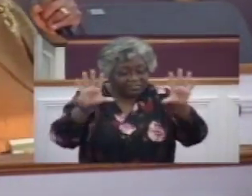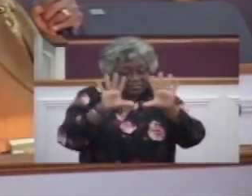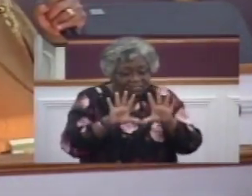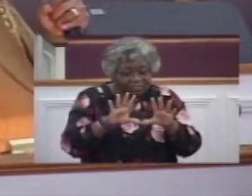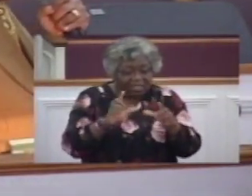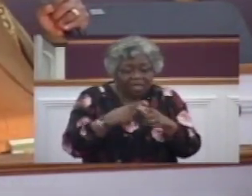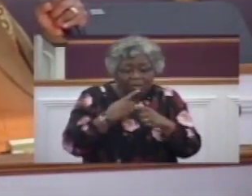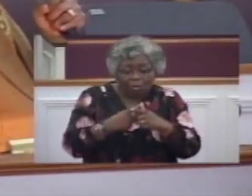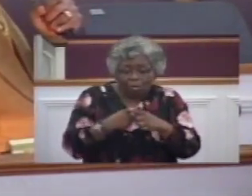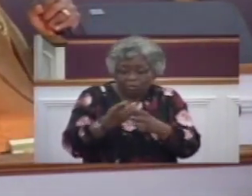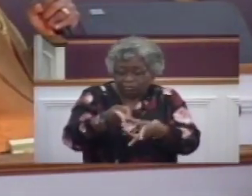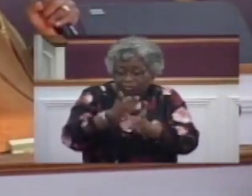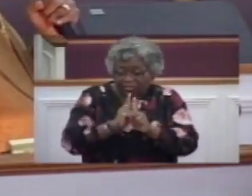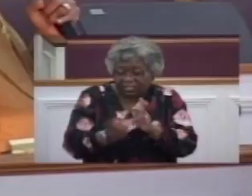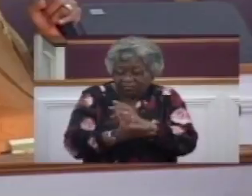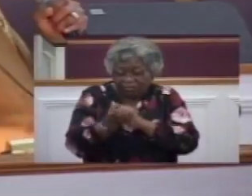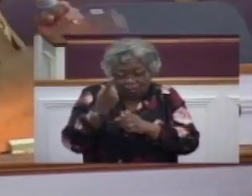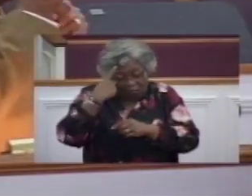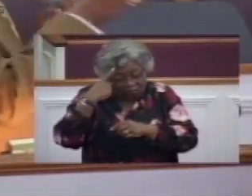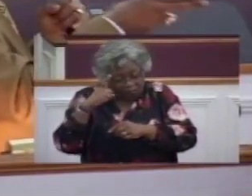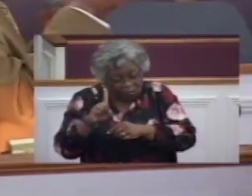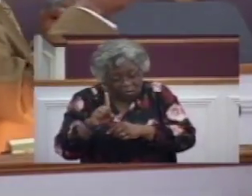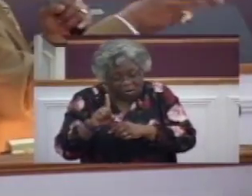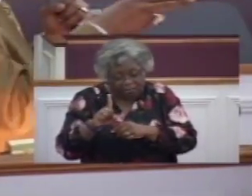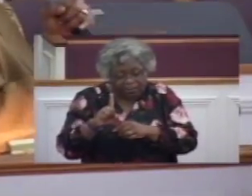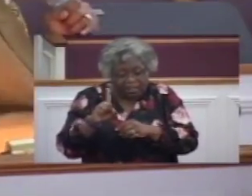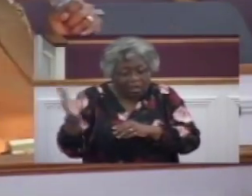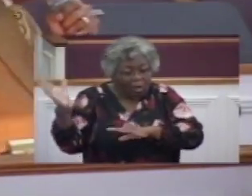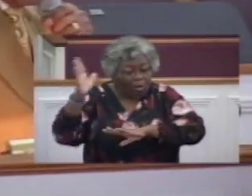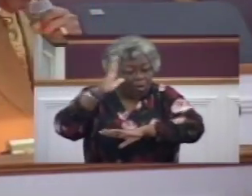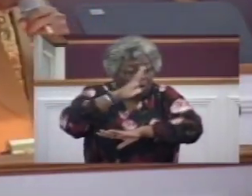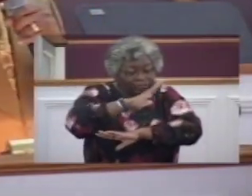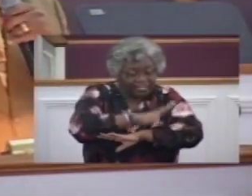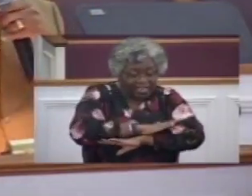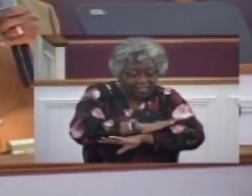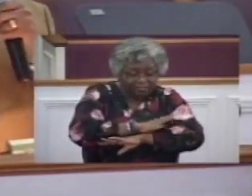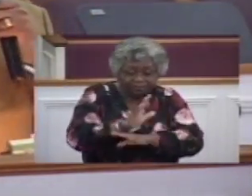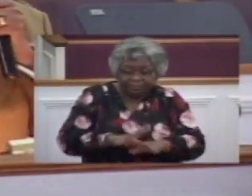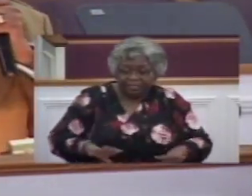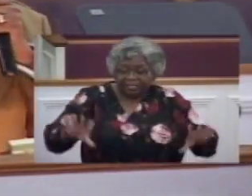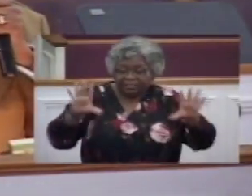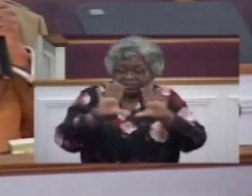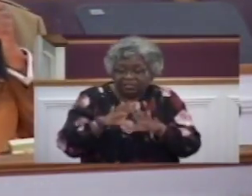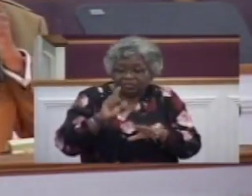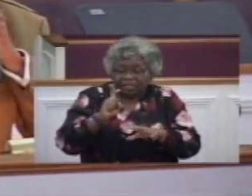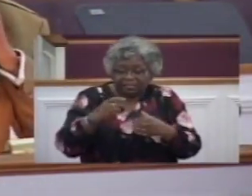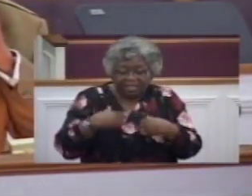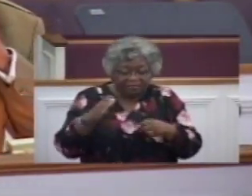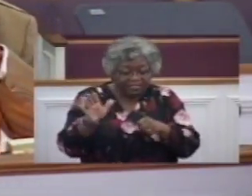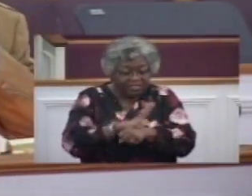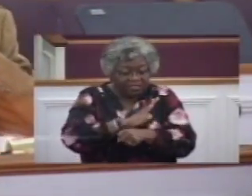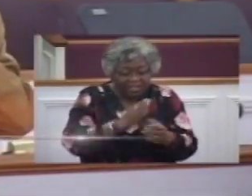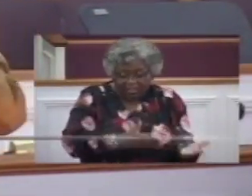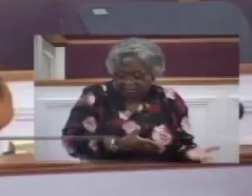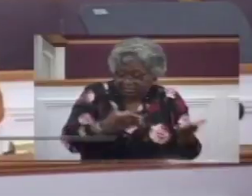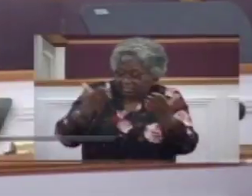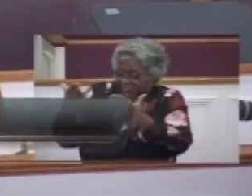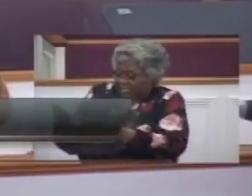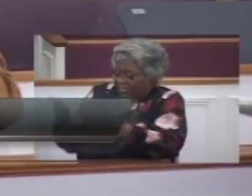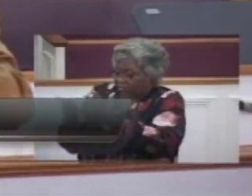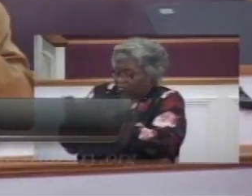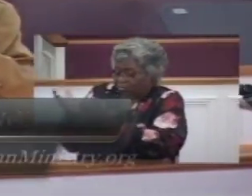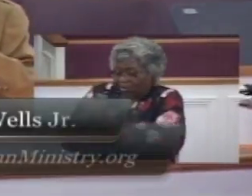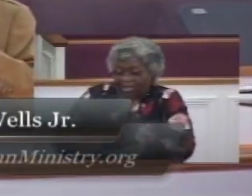get enough to hold you for all day Sunday. You got to get enough to take you